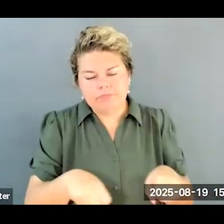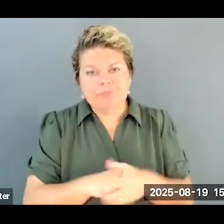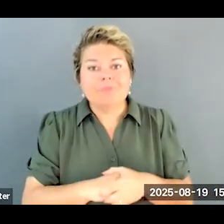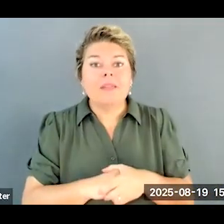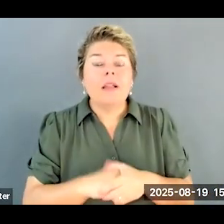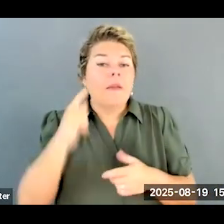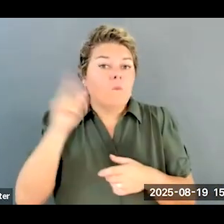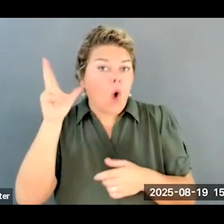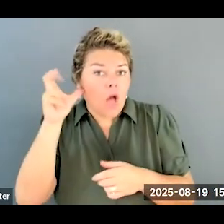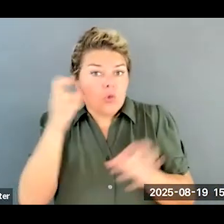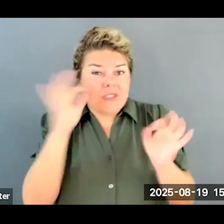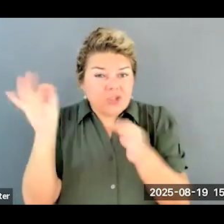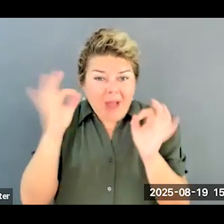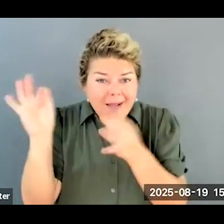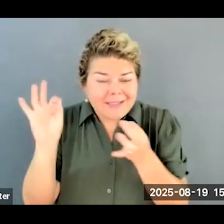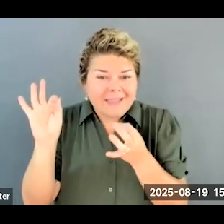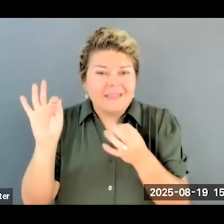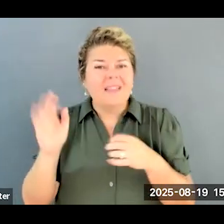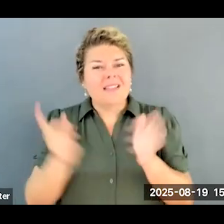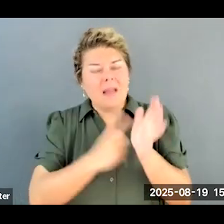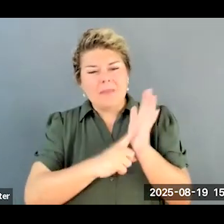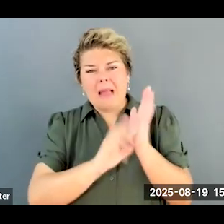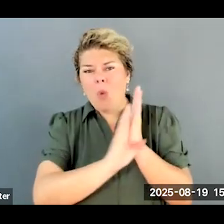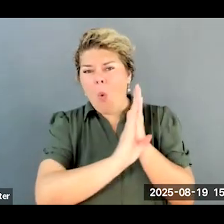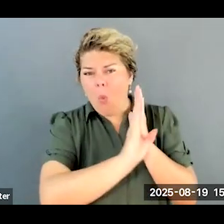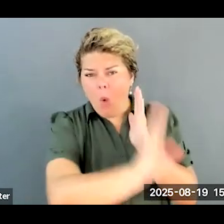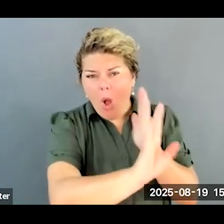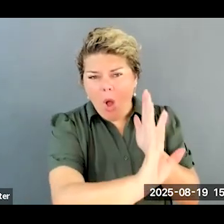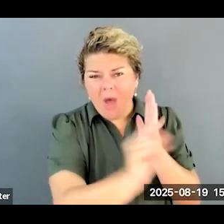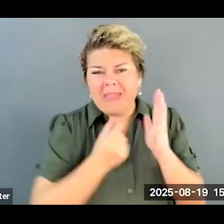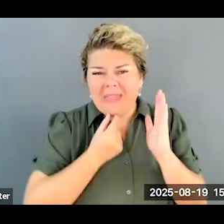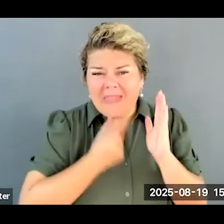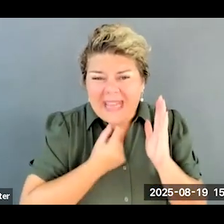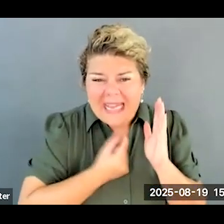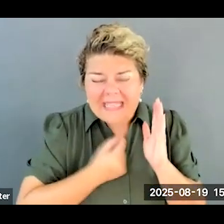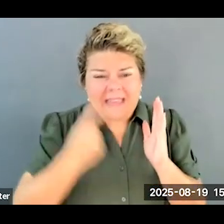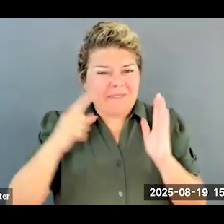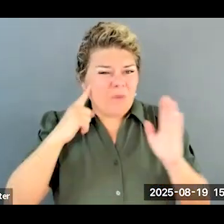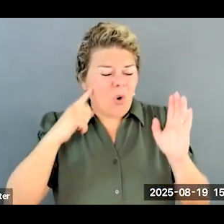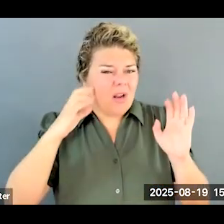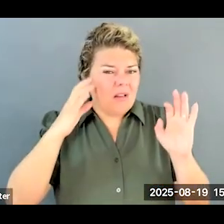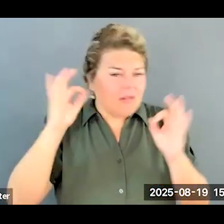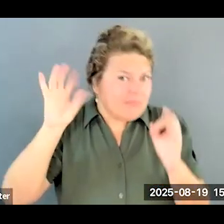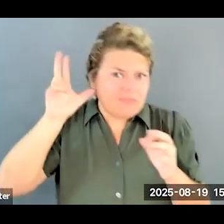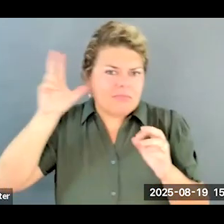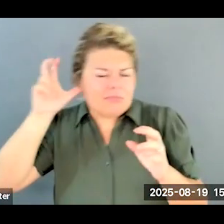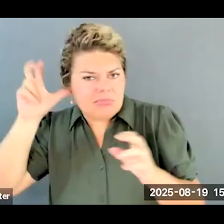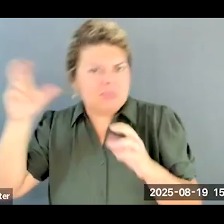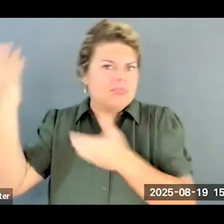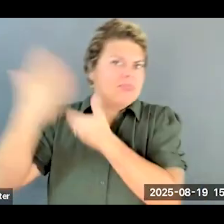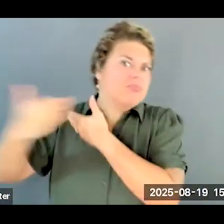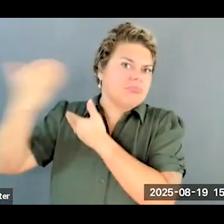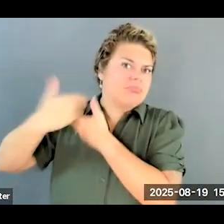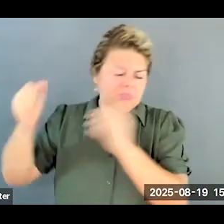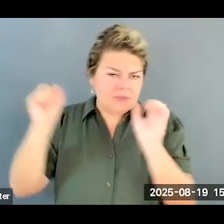of auditory distractions, thin walls can be really distracting in terms of sound clarity in the room, or like I had mentioned,